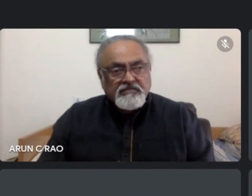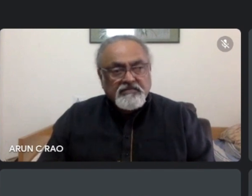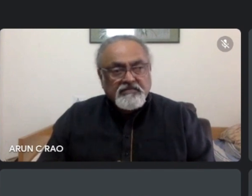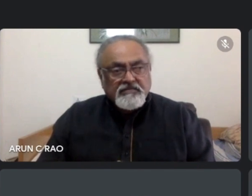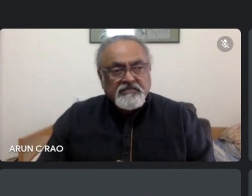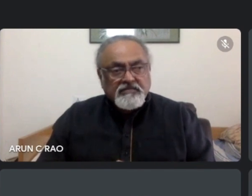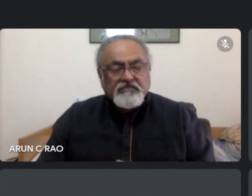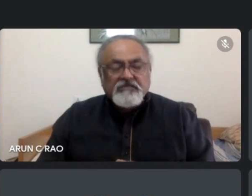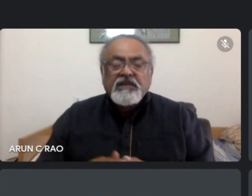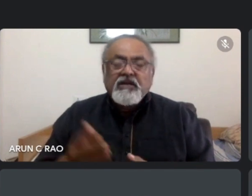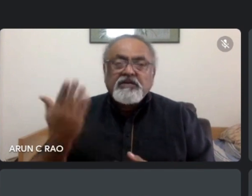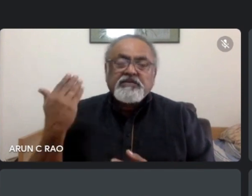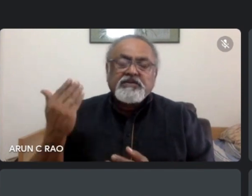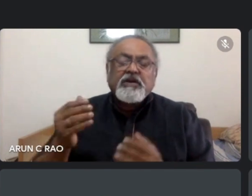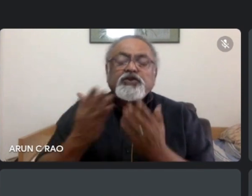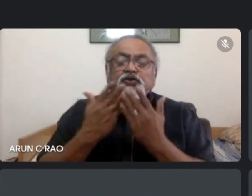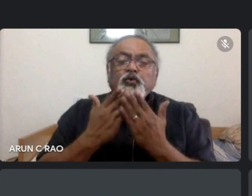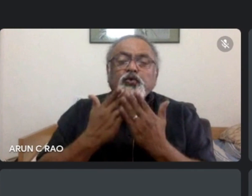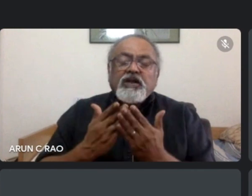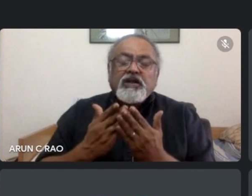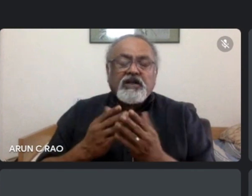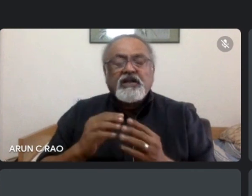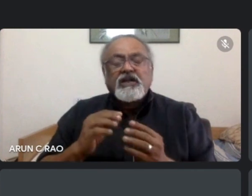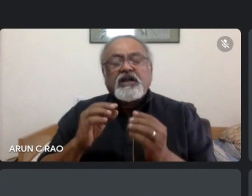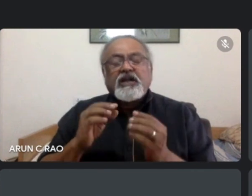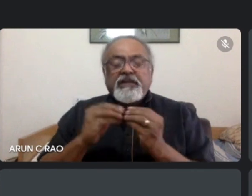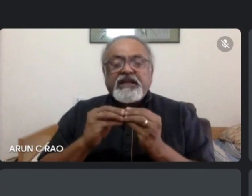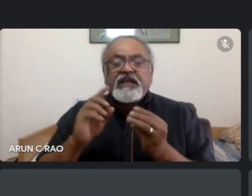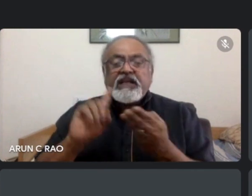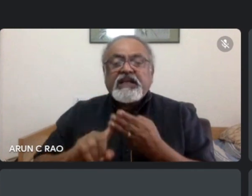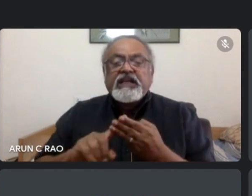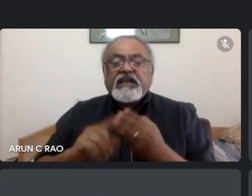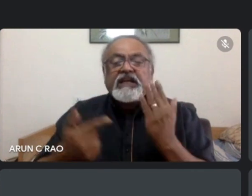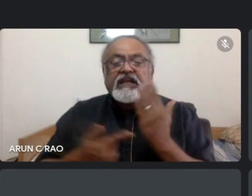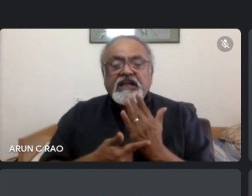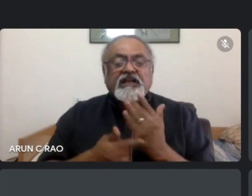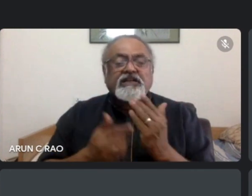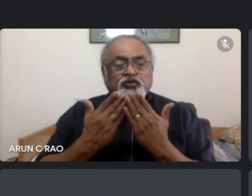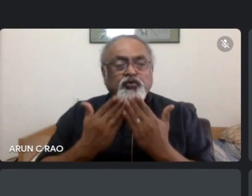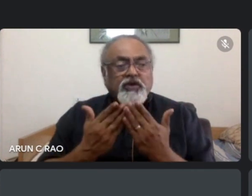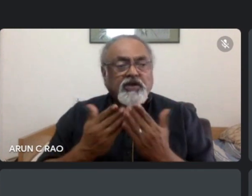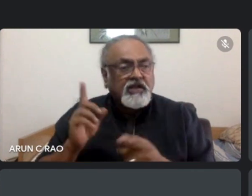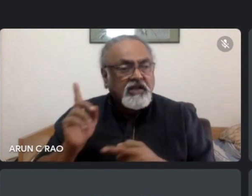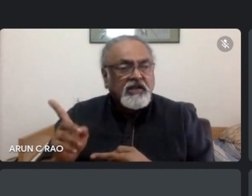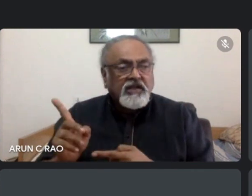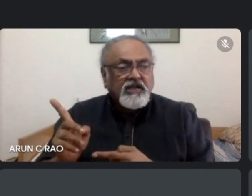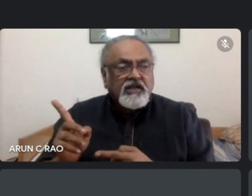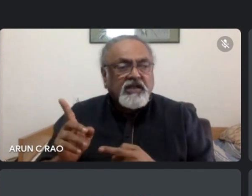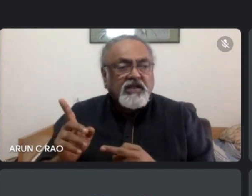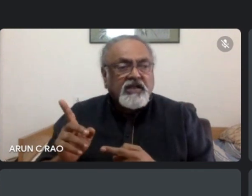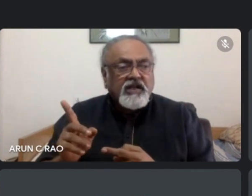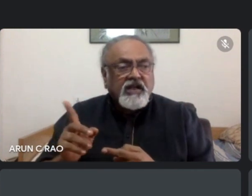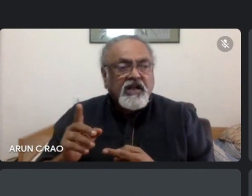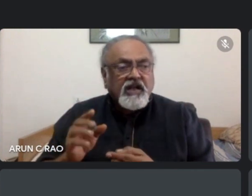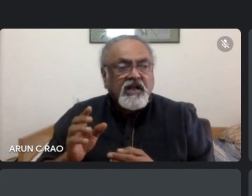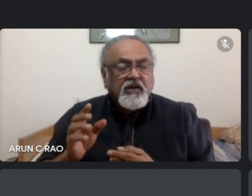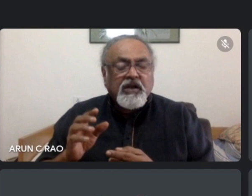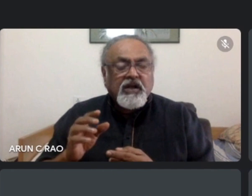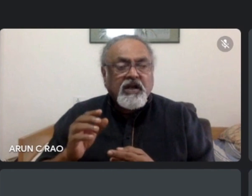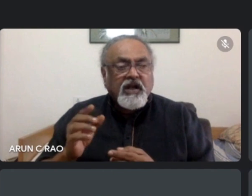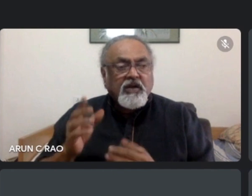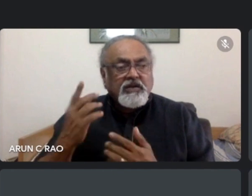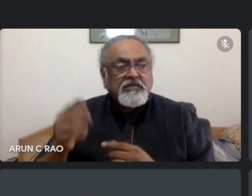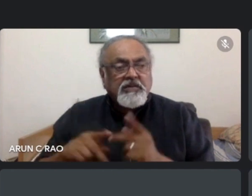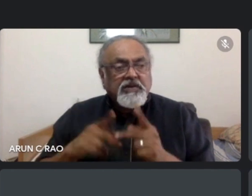Education Trust, right, their school. um, it's not just that when I was there, like we would